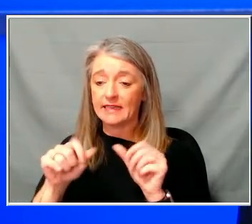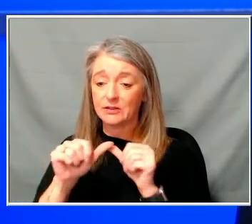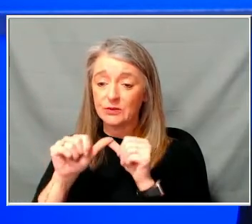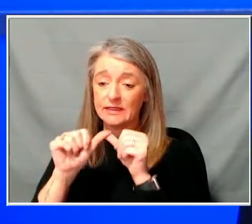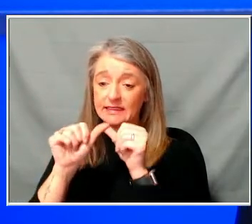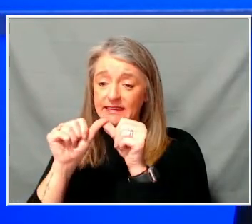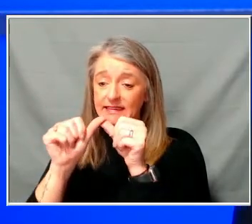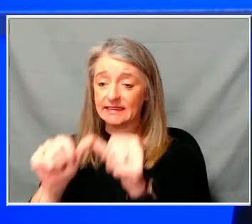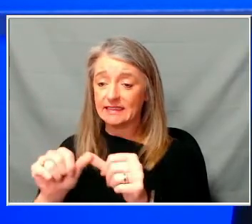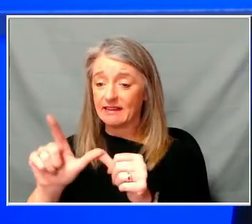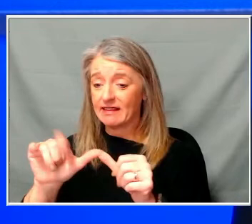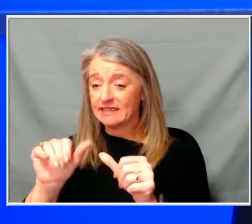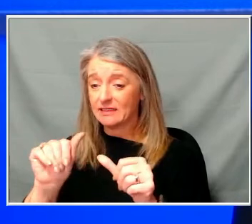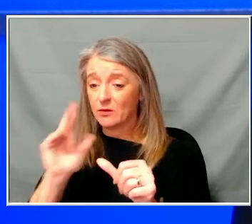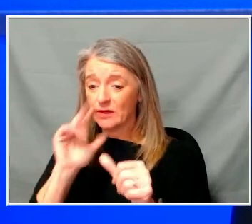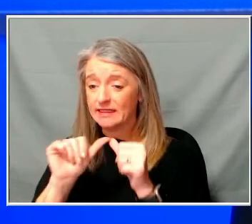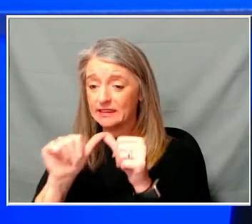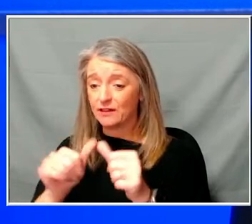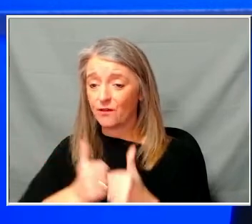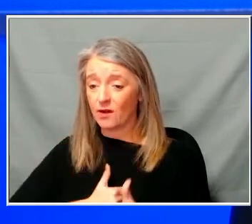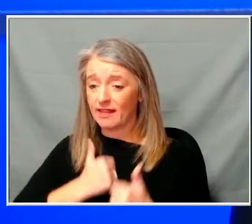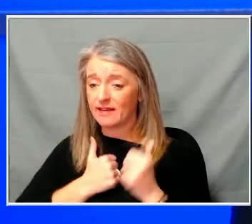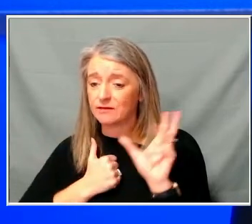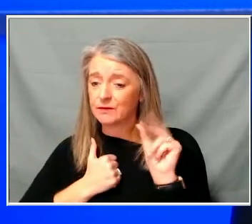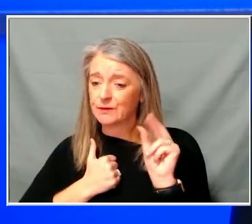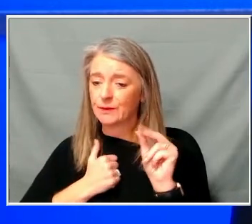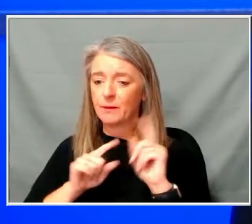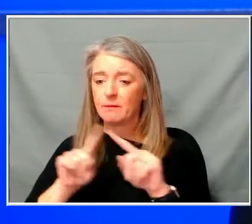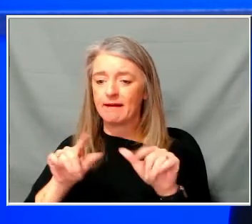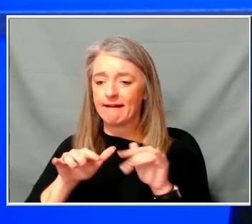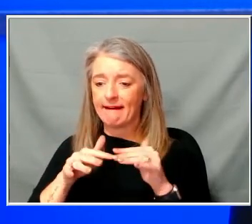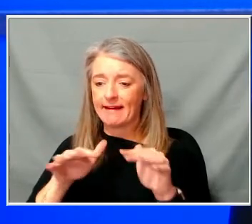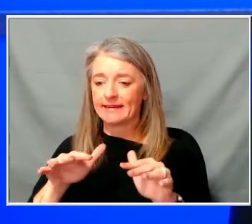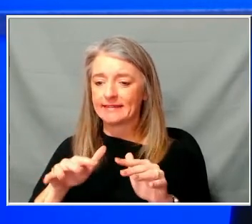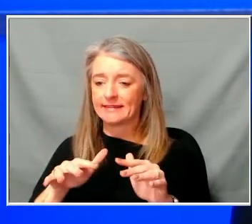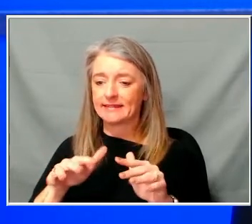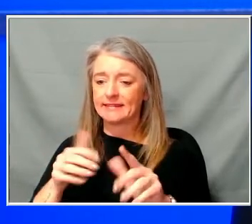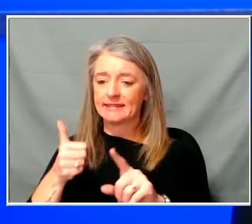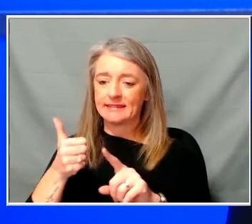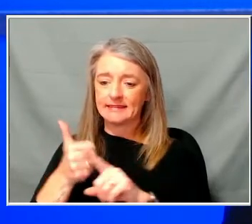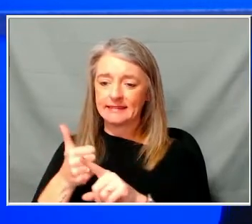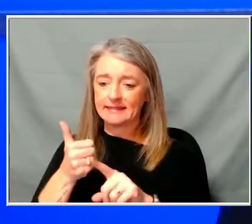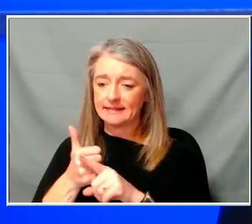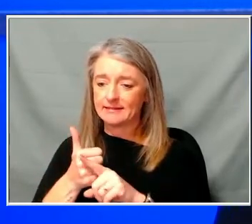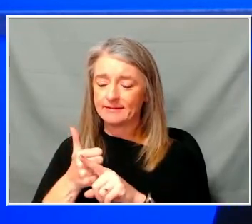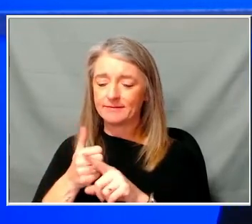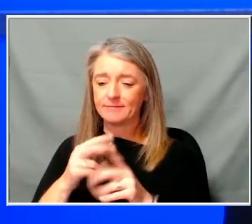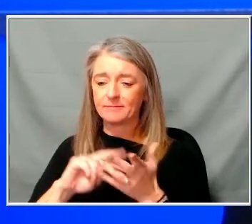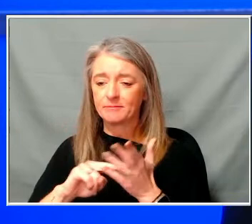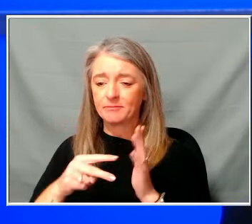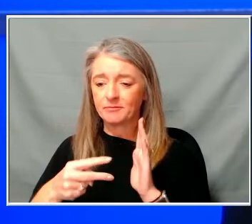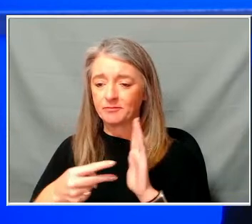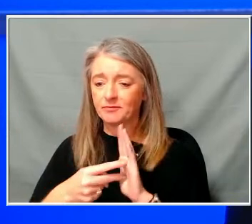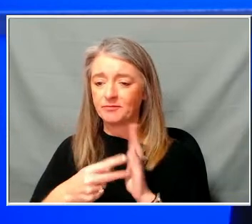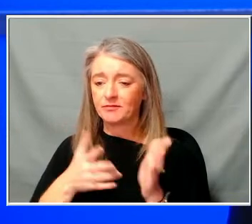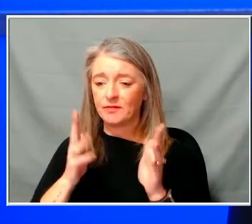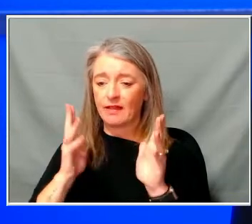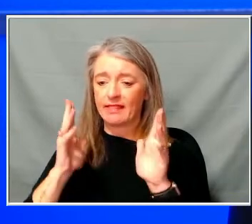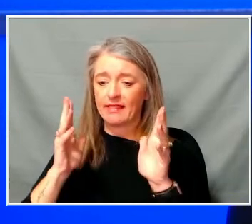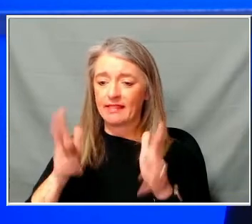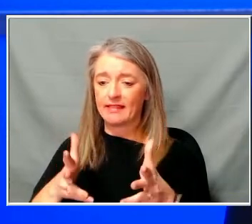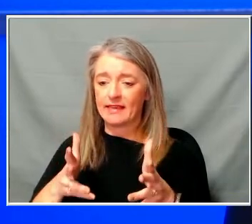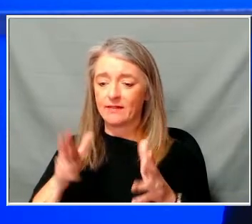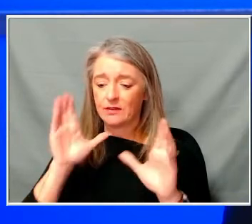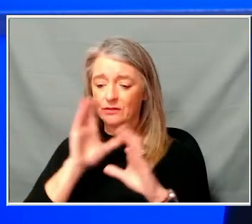for the rest of her life. But anxiety is a self-feeding animal. What that means is it will lead you to look for